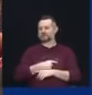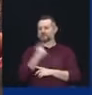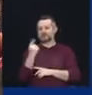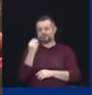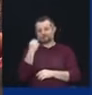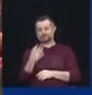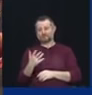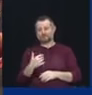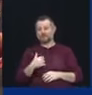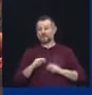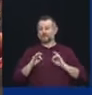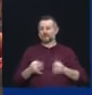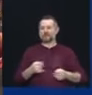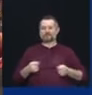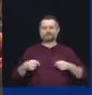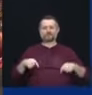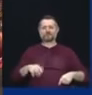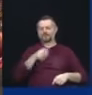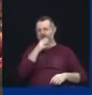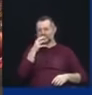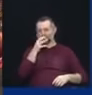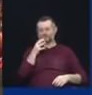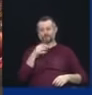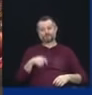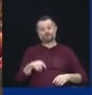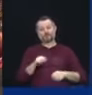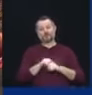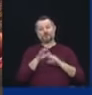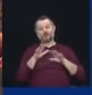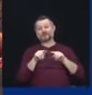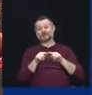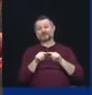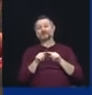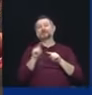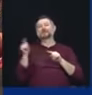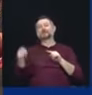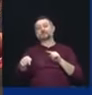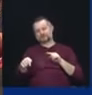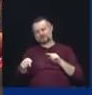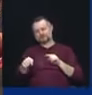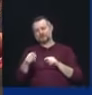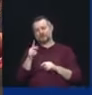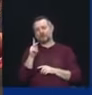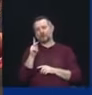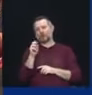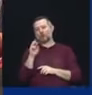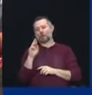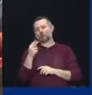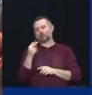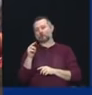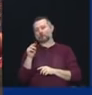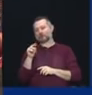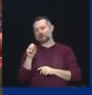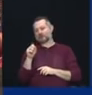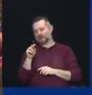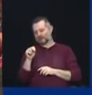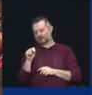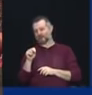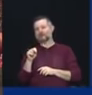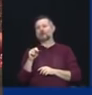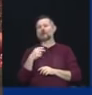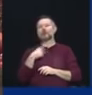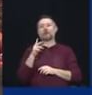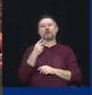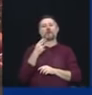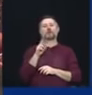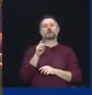and I run a farm on the other side of the mountain in Kerhonkson, and I am the Hudson Valley representative on the New York Farm Bureau